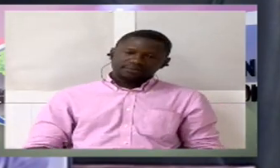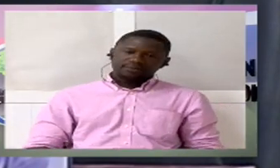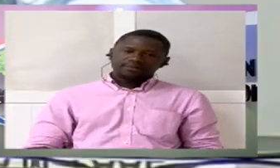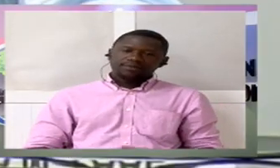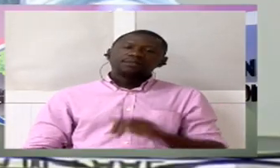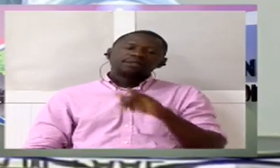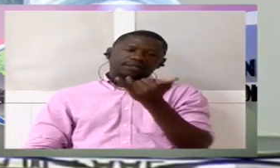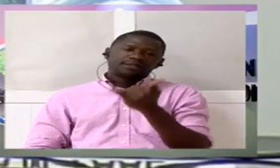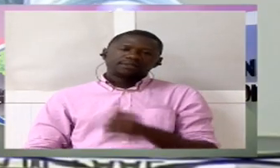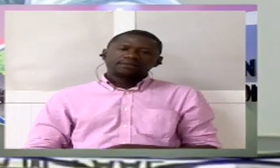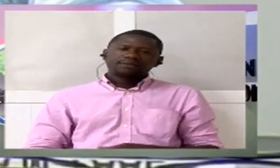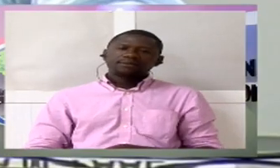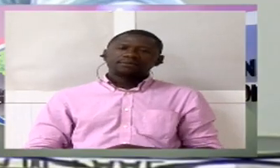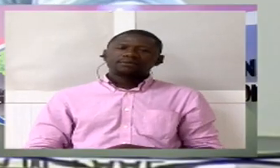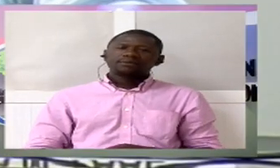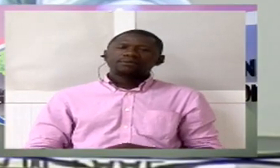Where did you go to school?